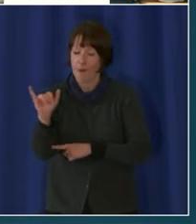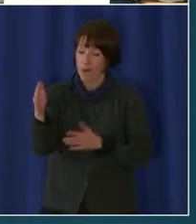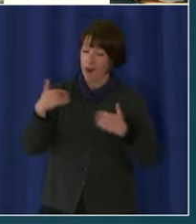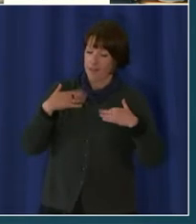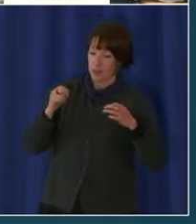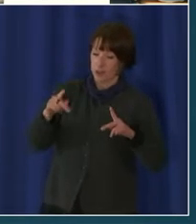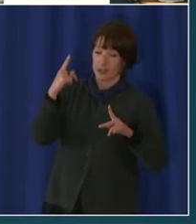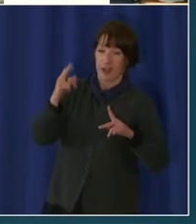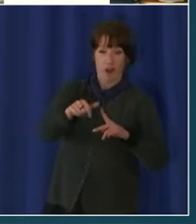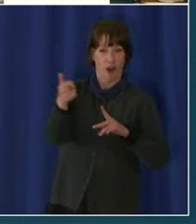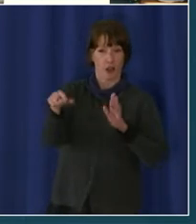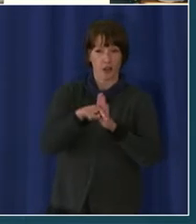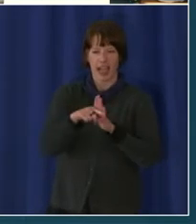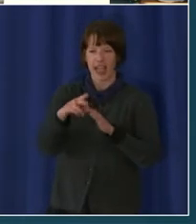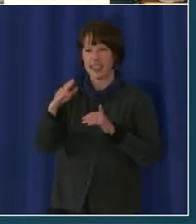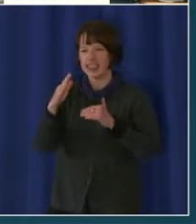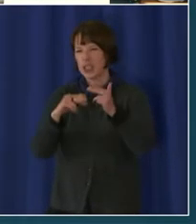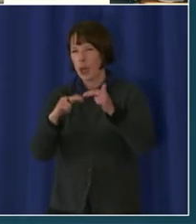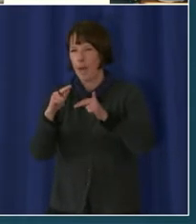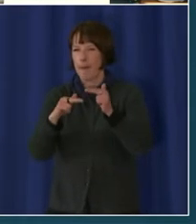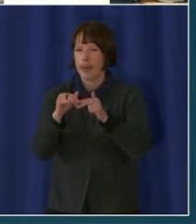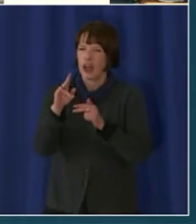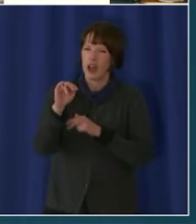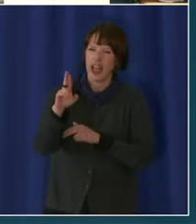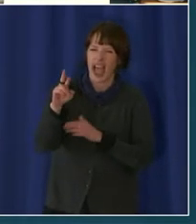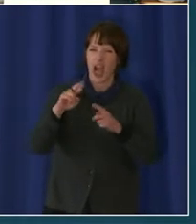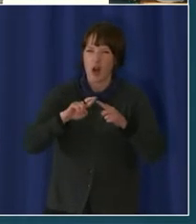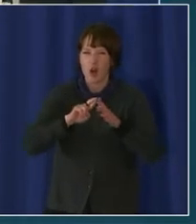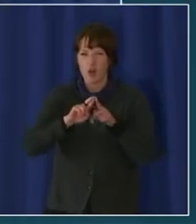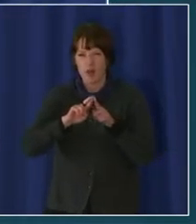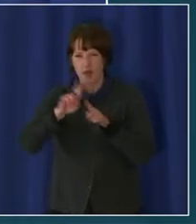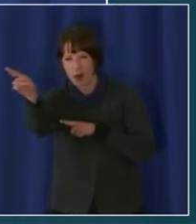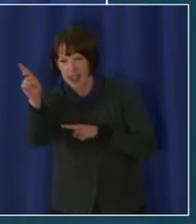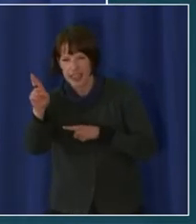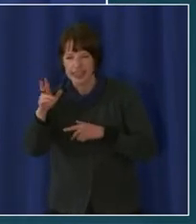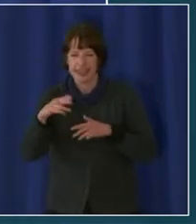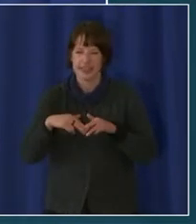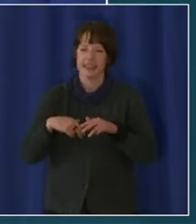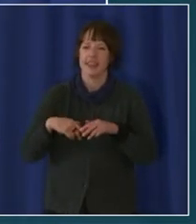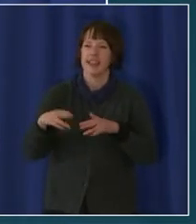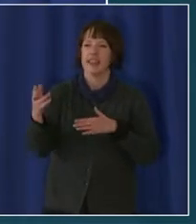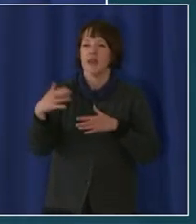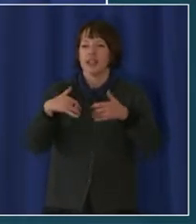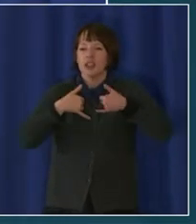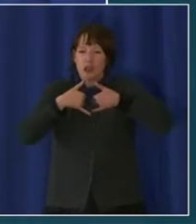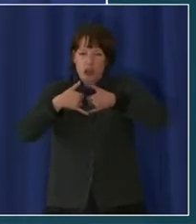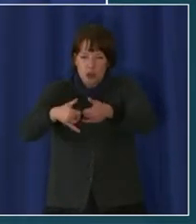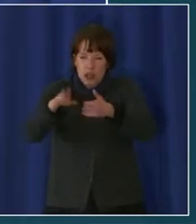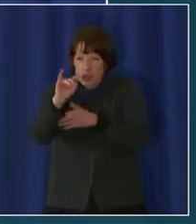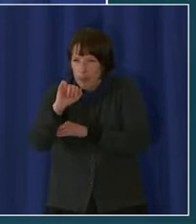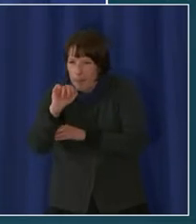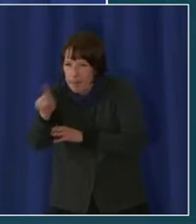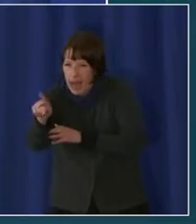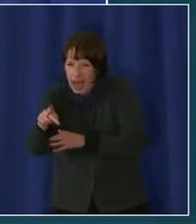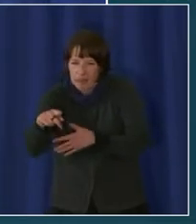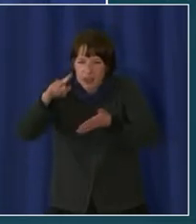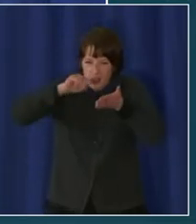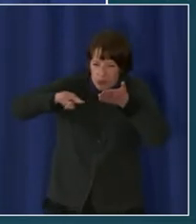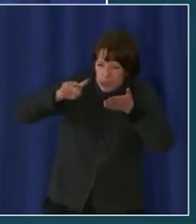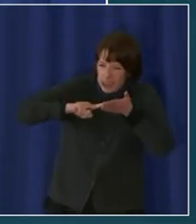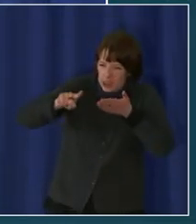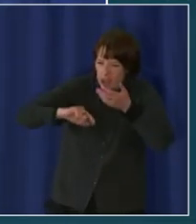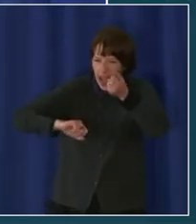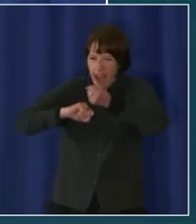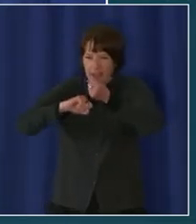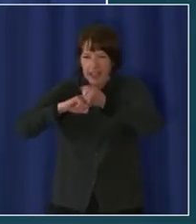opportunities for students in other grades to build air rockets, make treasure maps, maps of their school community, research and advocate to add